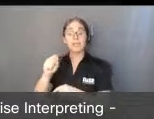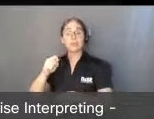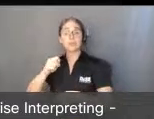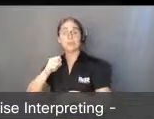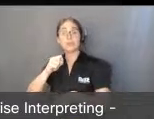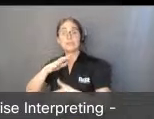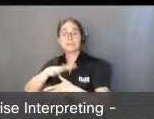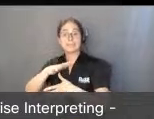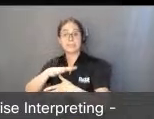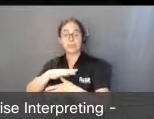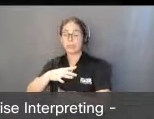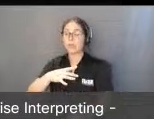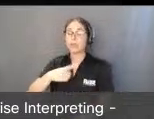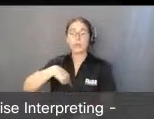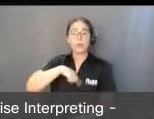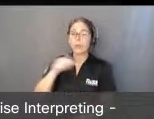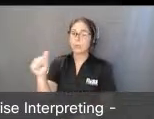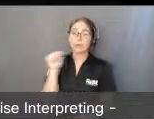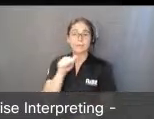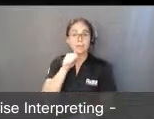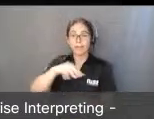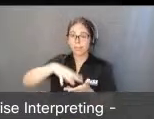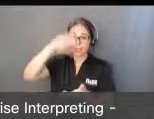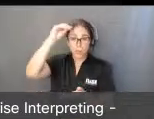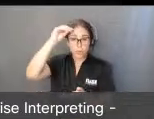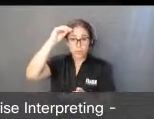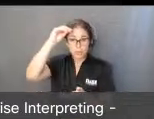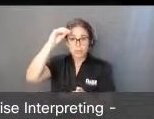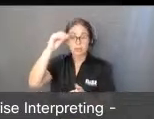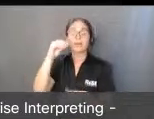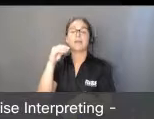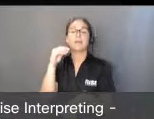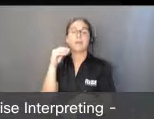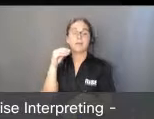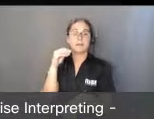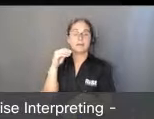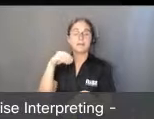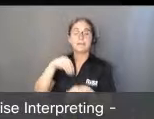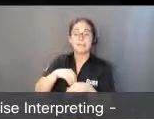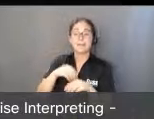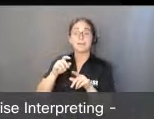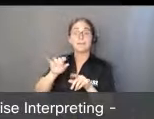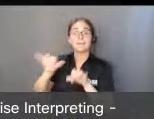to learn in distance learning, especially starting a new year.